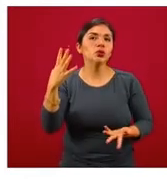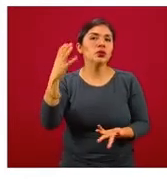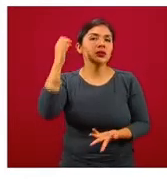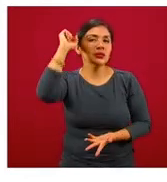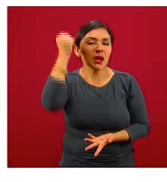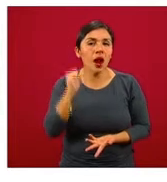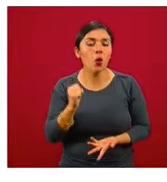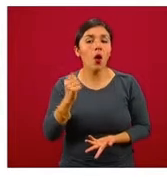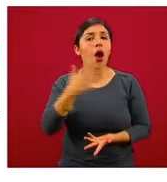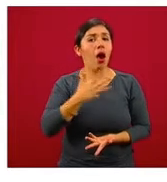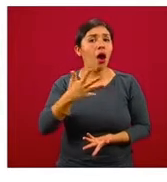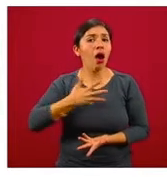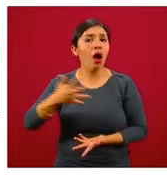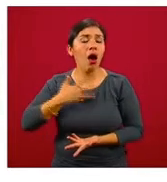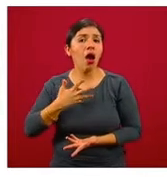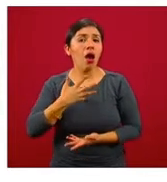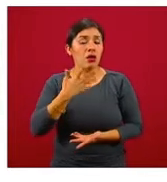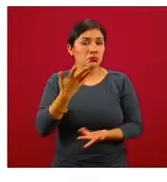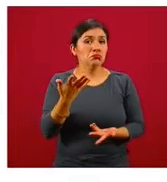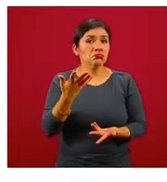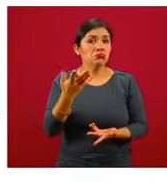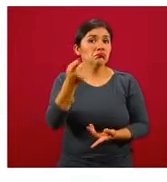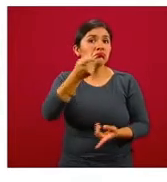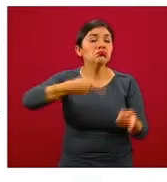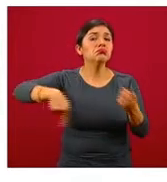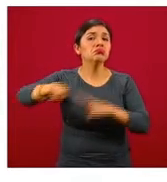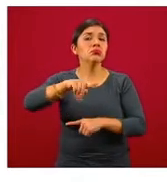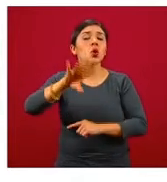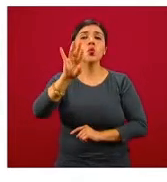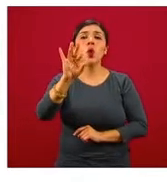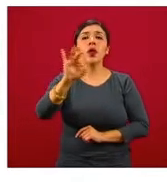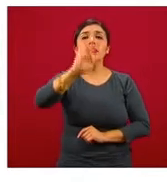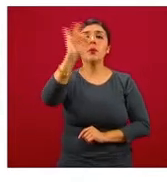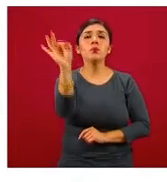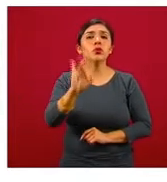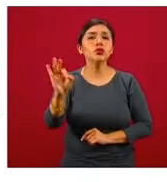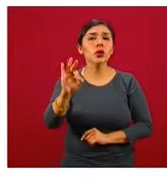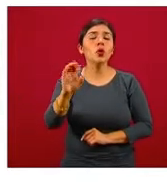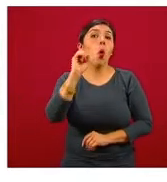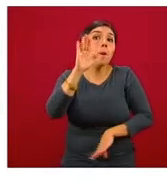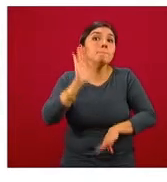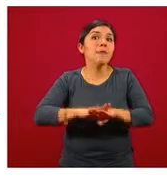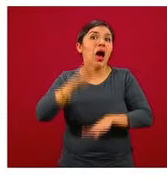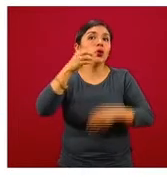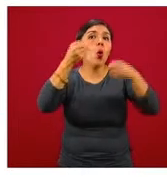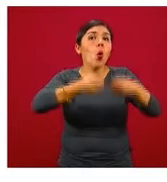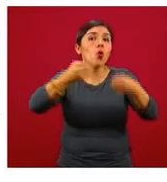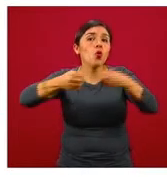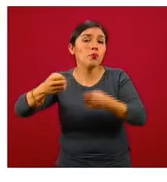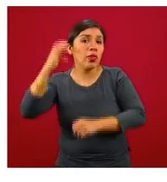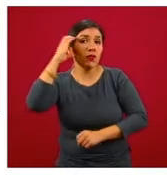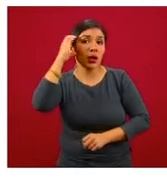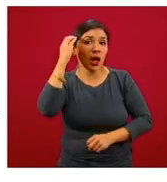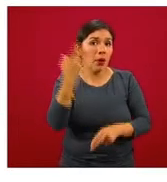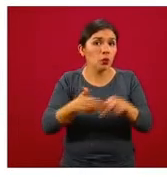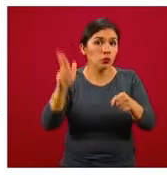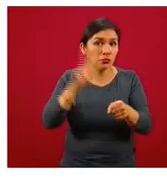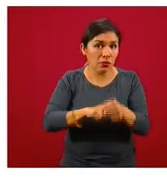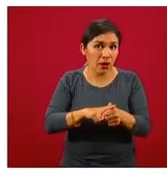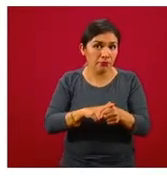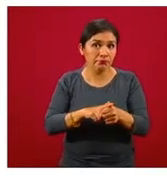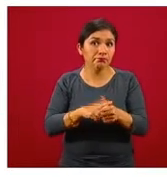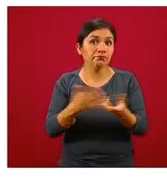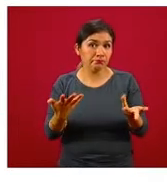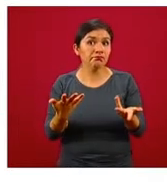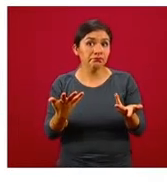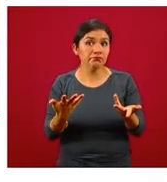Sinaloa, California, que tienen en Veracruz, su we momento can see that they el have 40% o 40% más or de higher ocupación, ¿no? occupancy Lo que quiere rates. decir que That lo